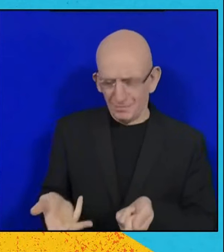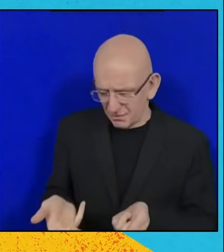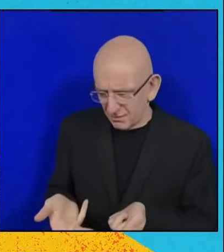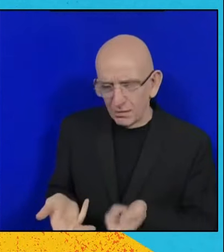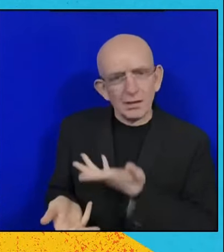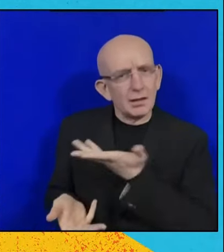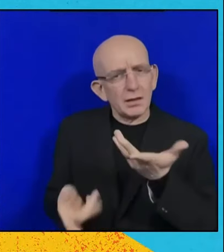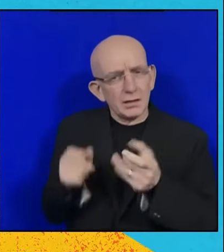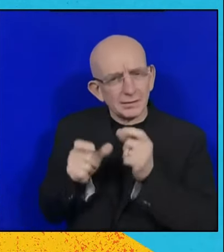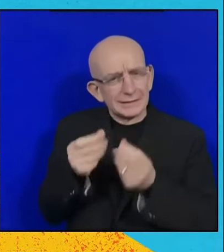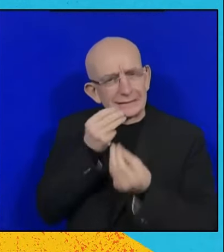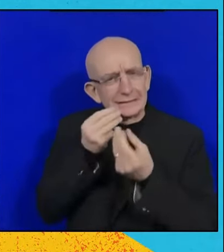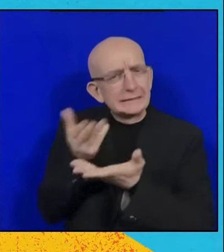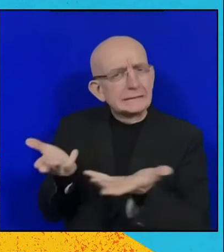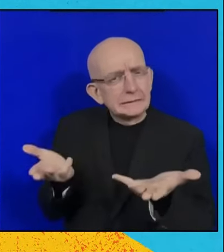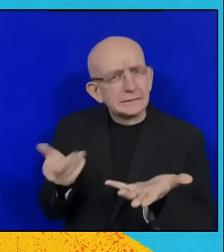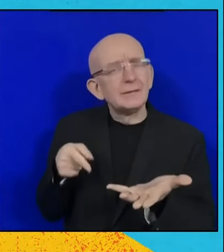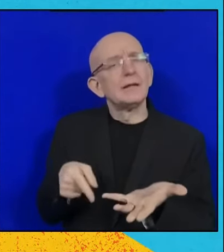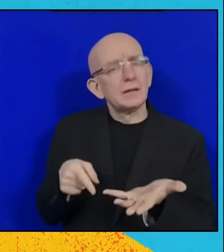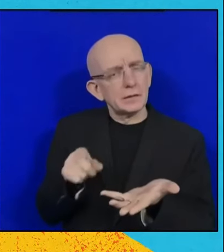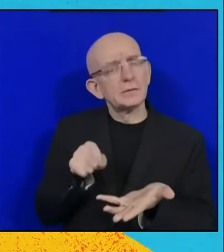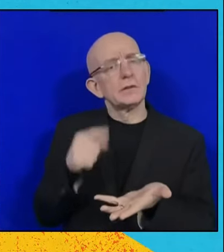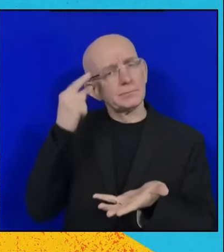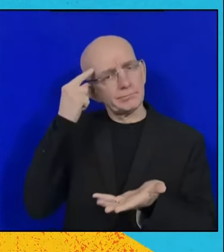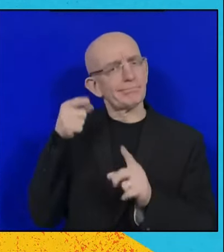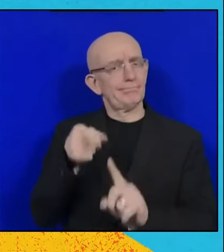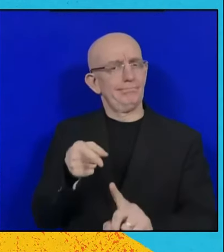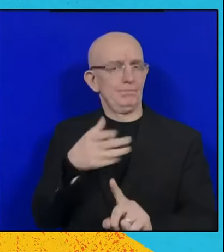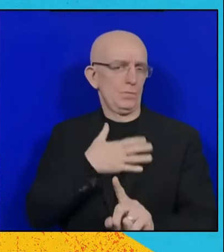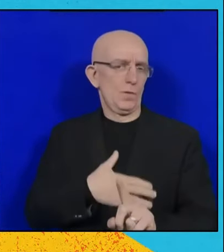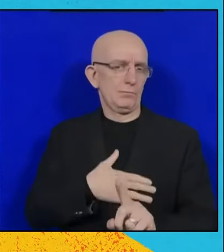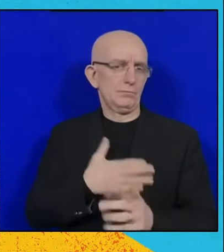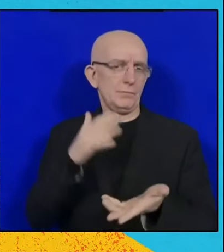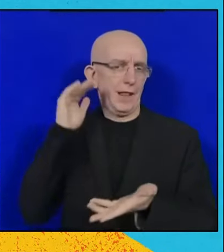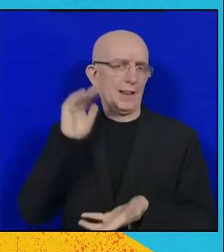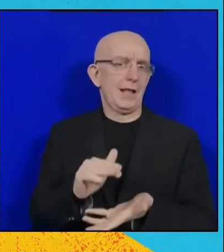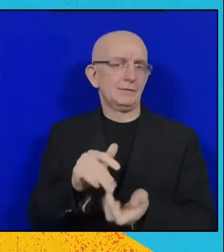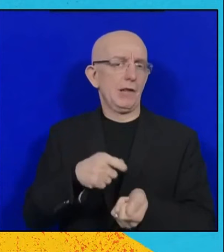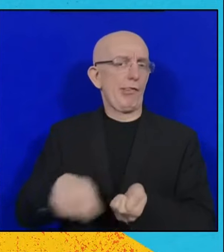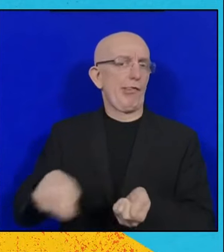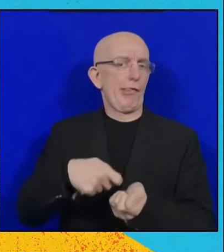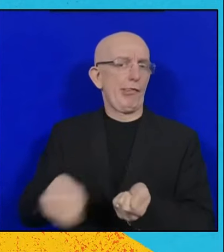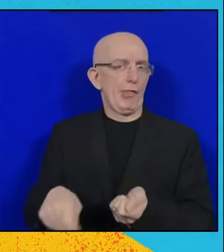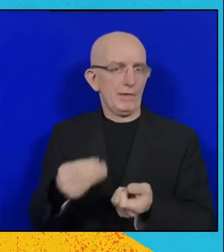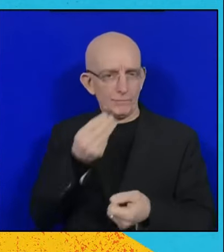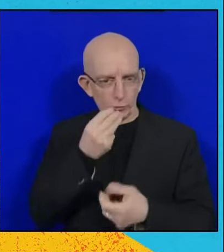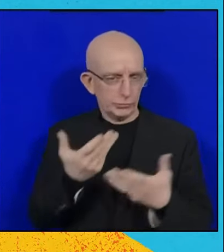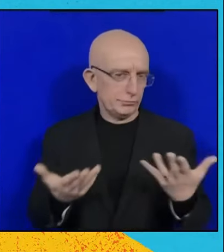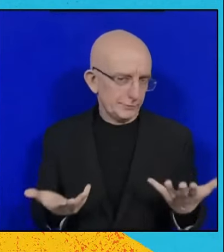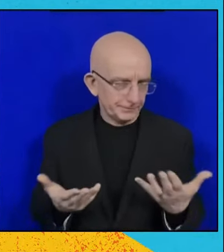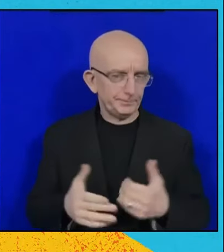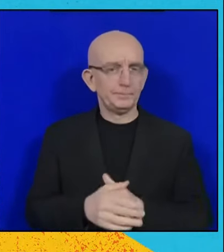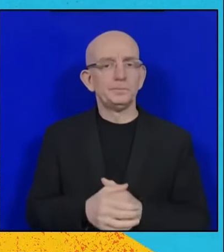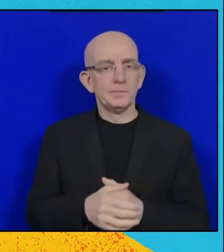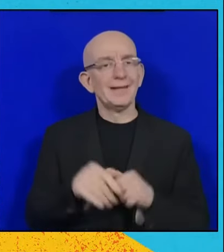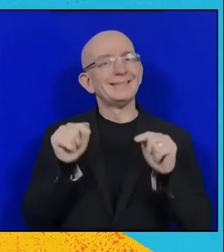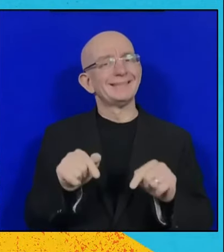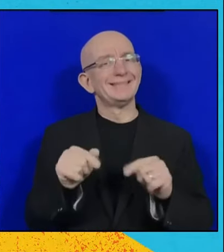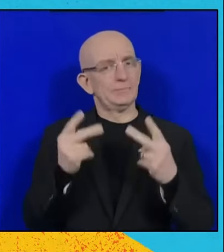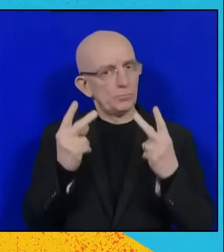it's crucial for us to inspire youth actions and really to empower them to build some connections,